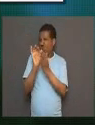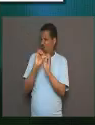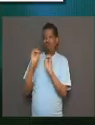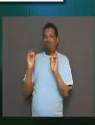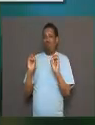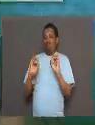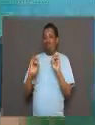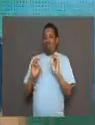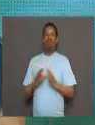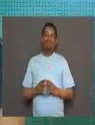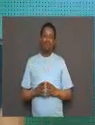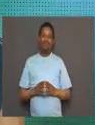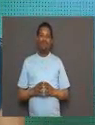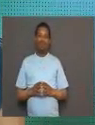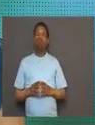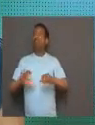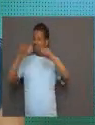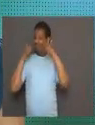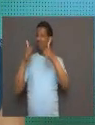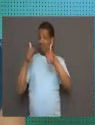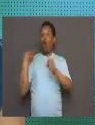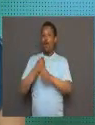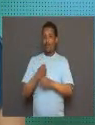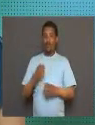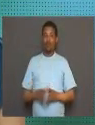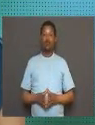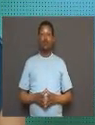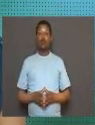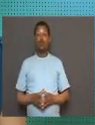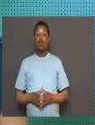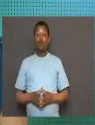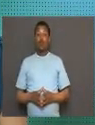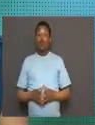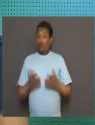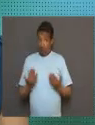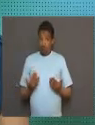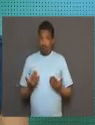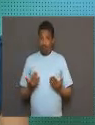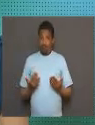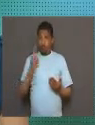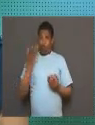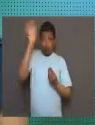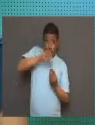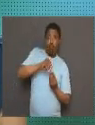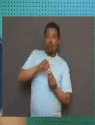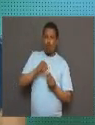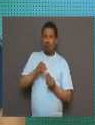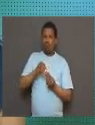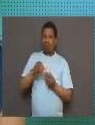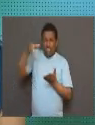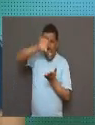numerical values. Excellent work. Let us do one more review